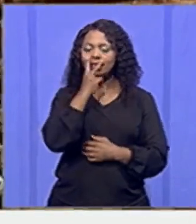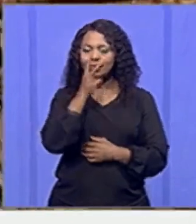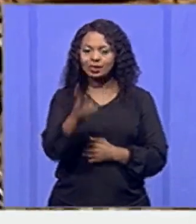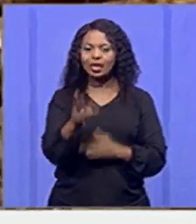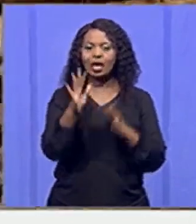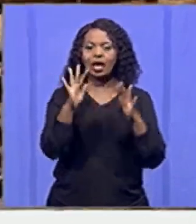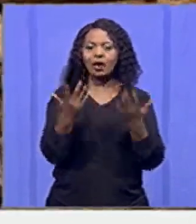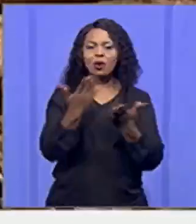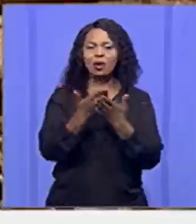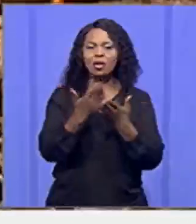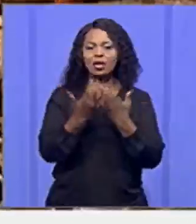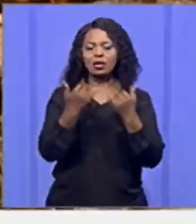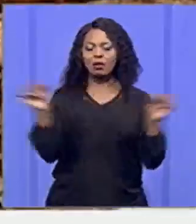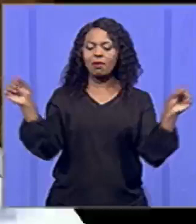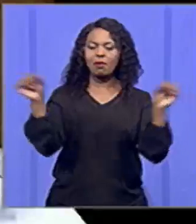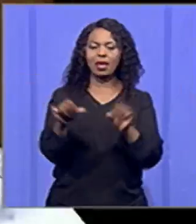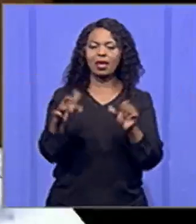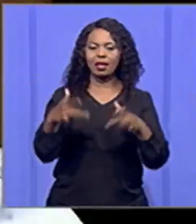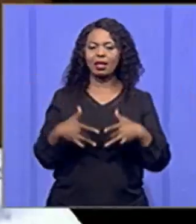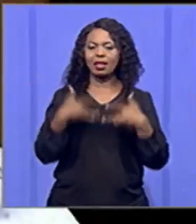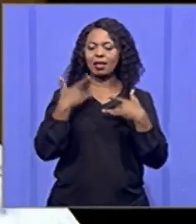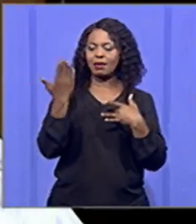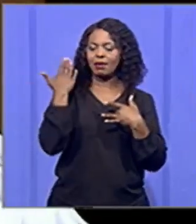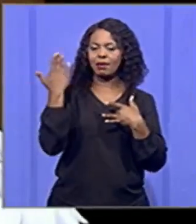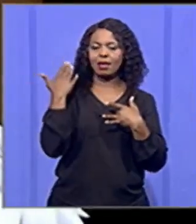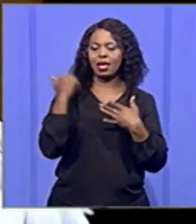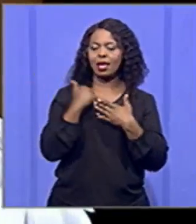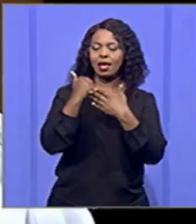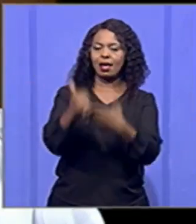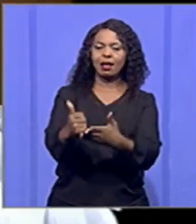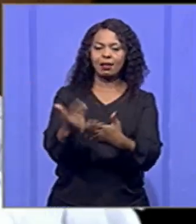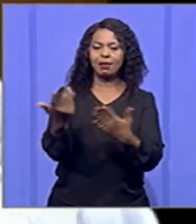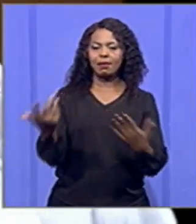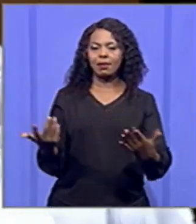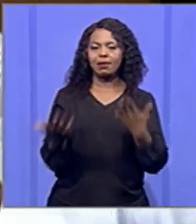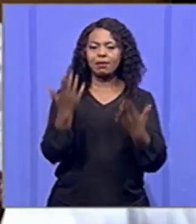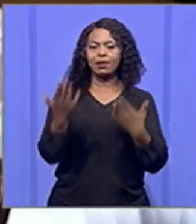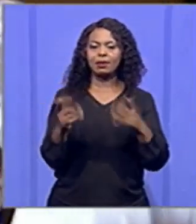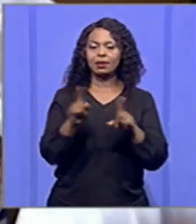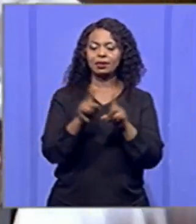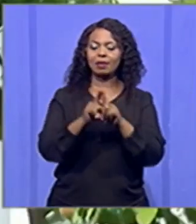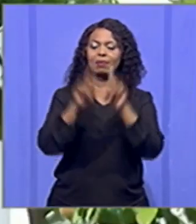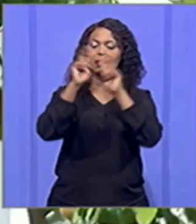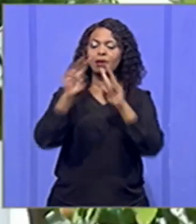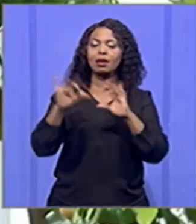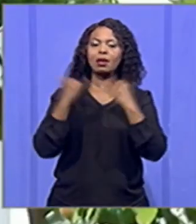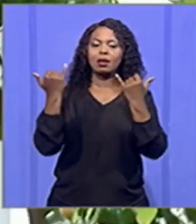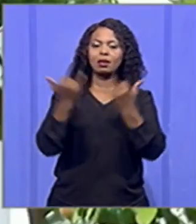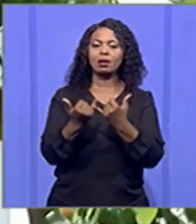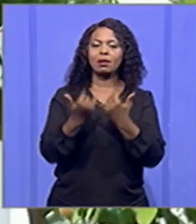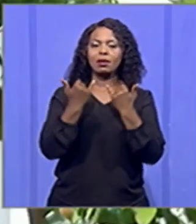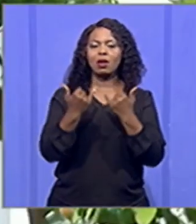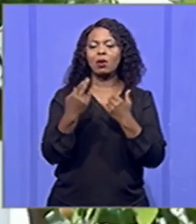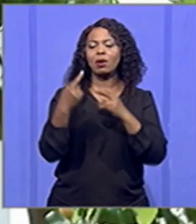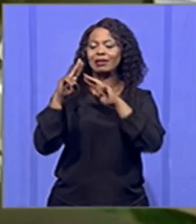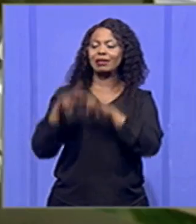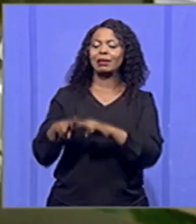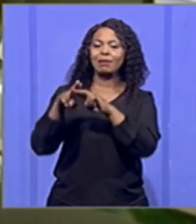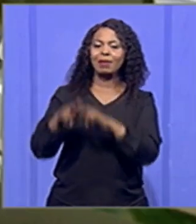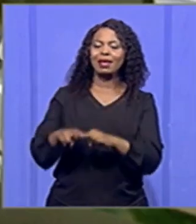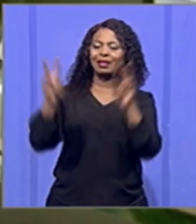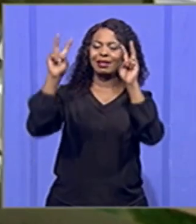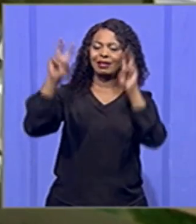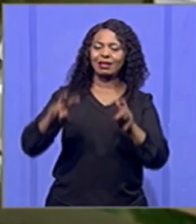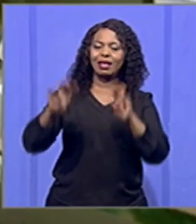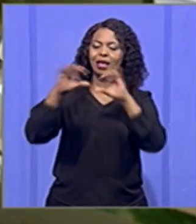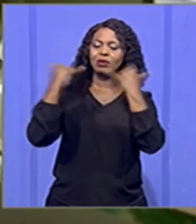ka ditsa ha ka ra boela go morago ka tsone ra thusa le ba motlakase gore re se ka ra ikega thata mo motlakase mongwe.